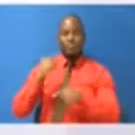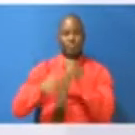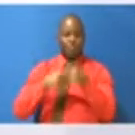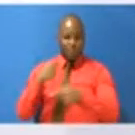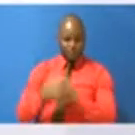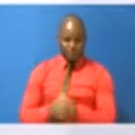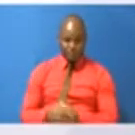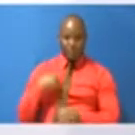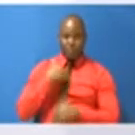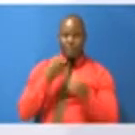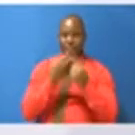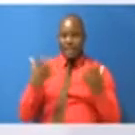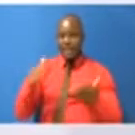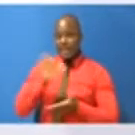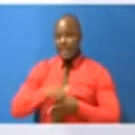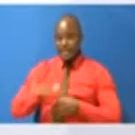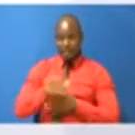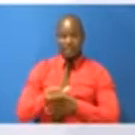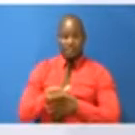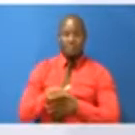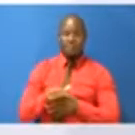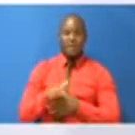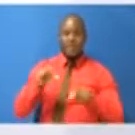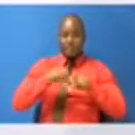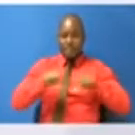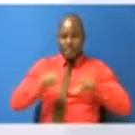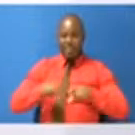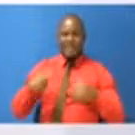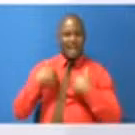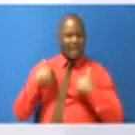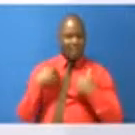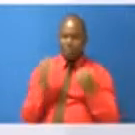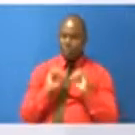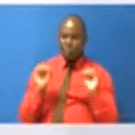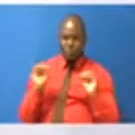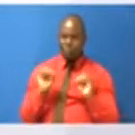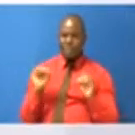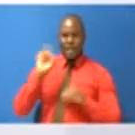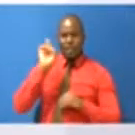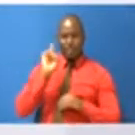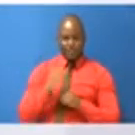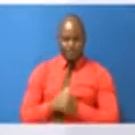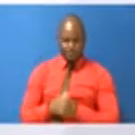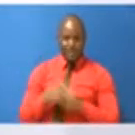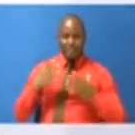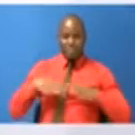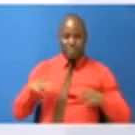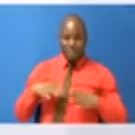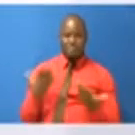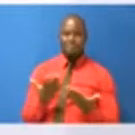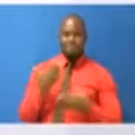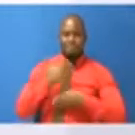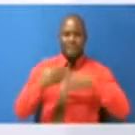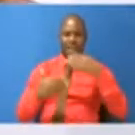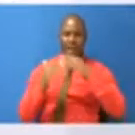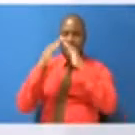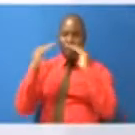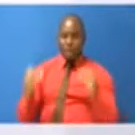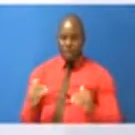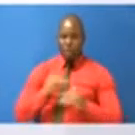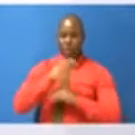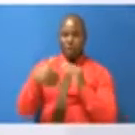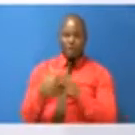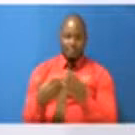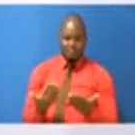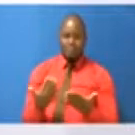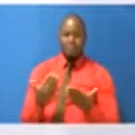on we have so many areas that do not have piping i've never had piping in nairobi the people who actually build houses across